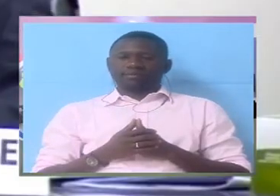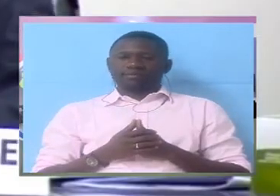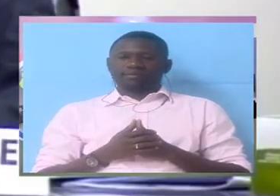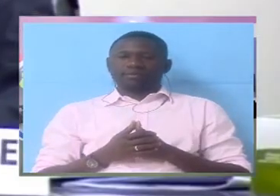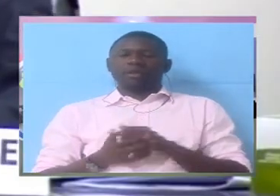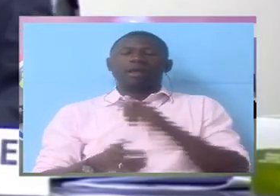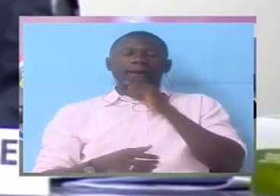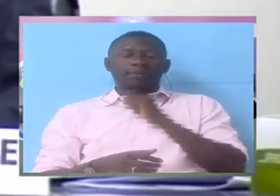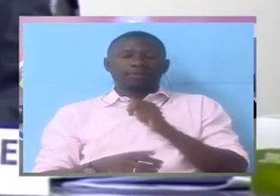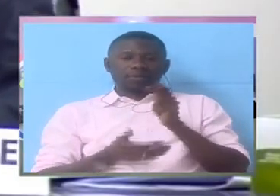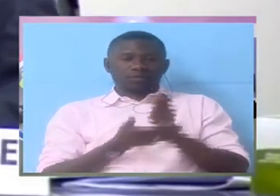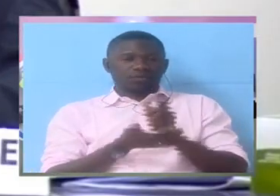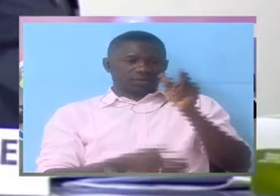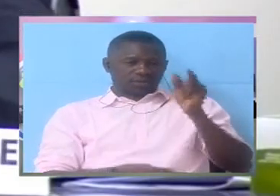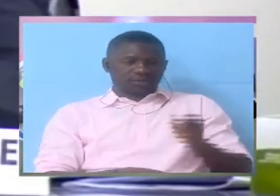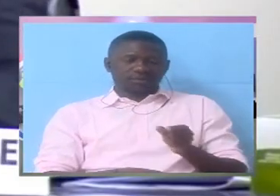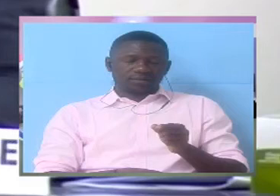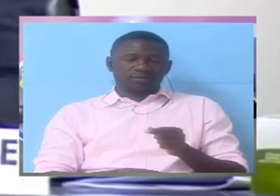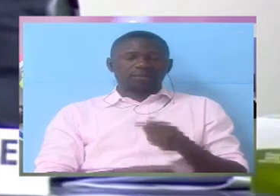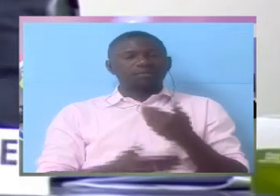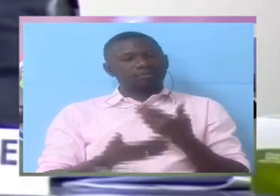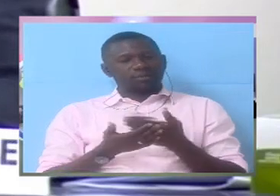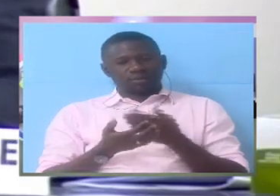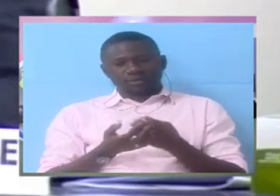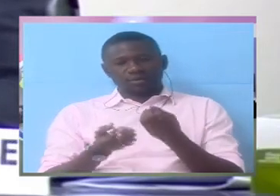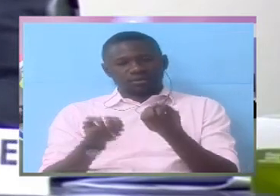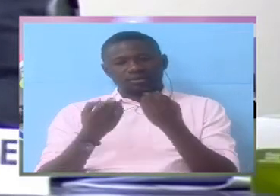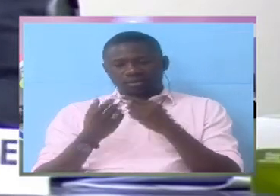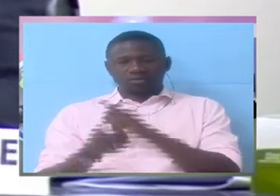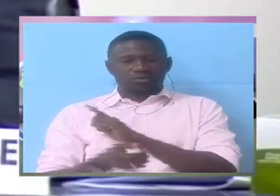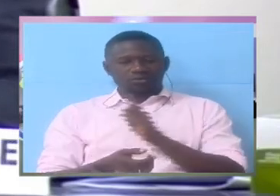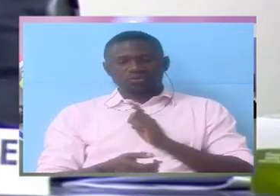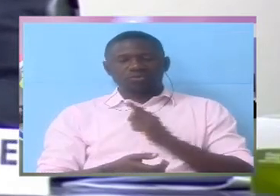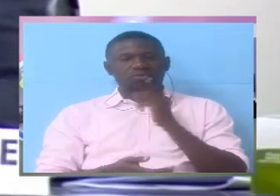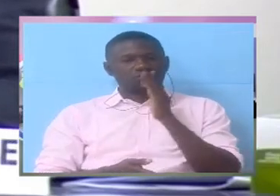Witness, hello. Please tell us the truth.